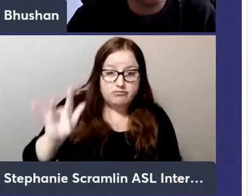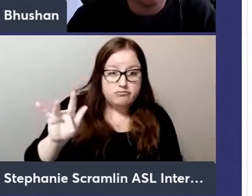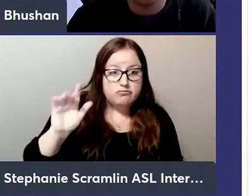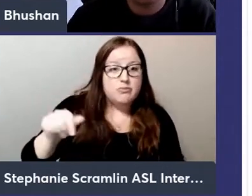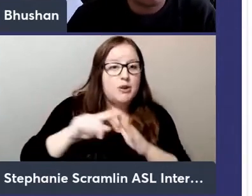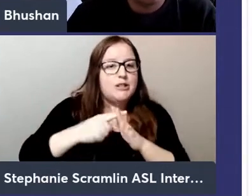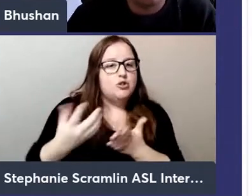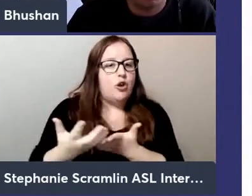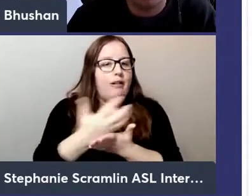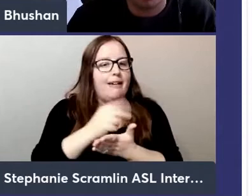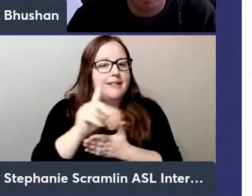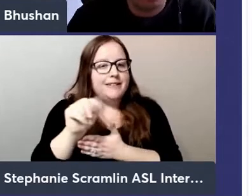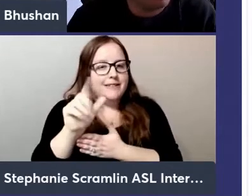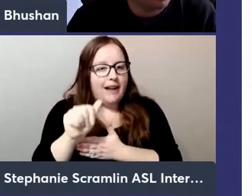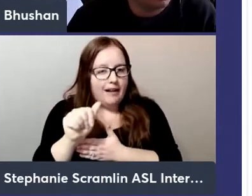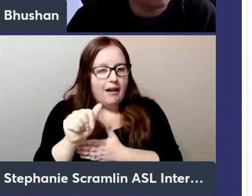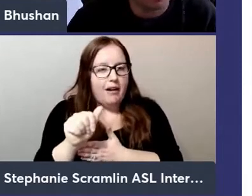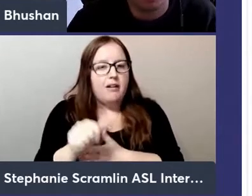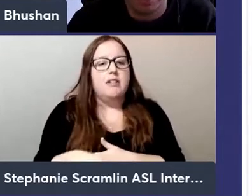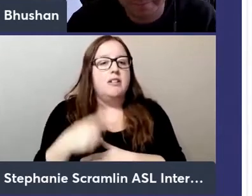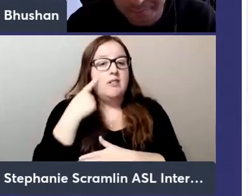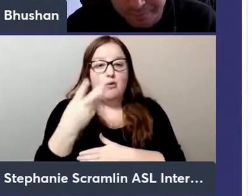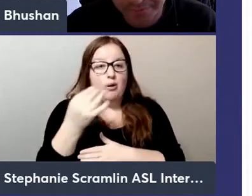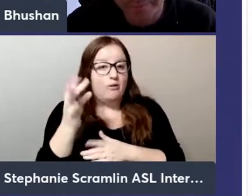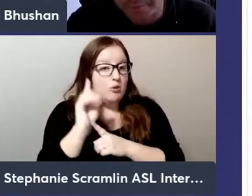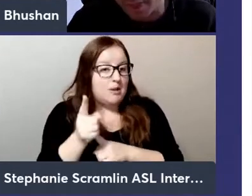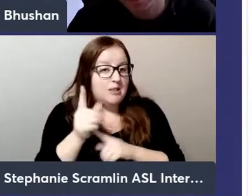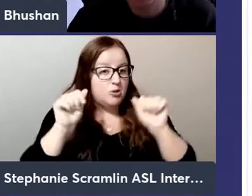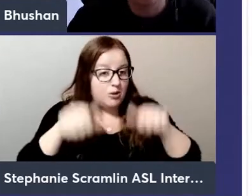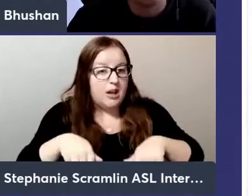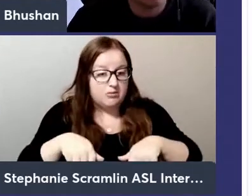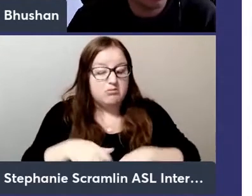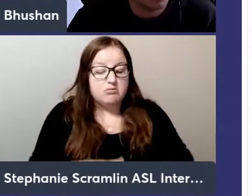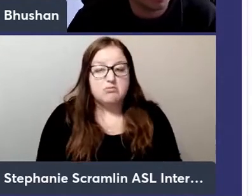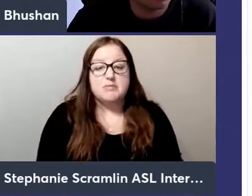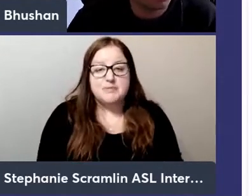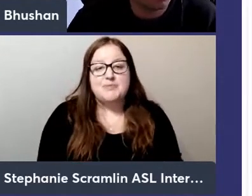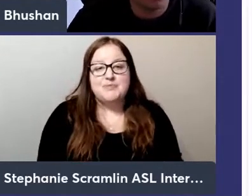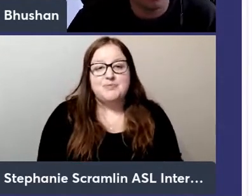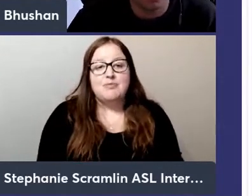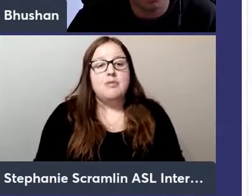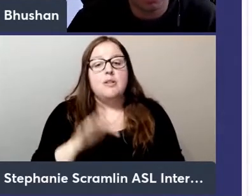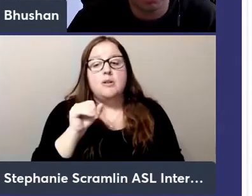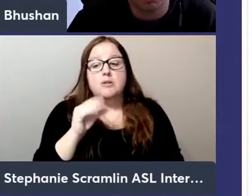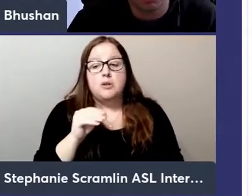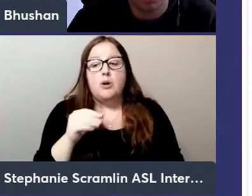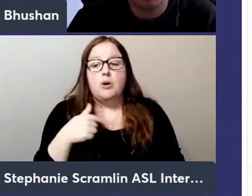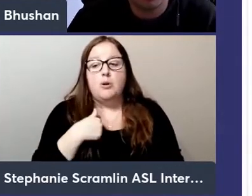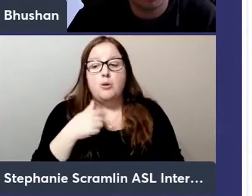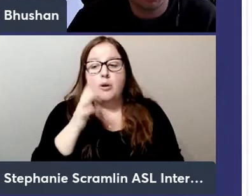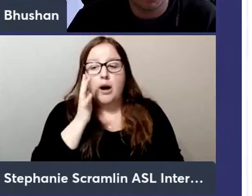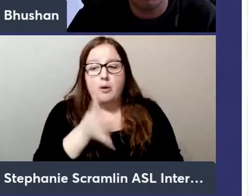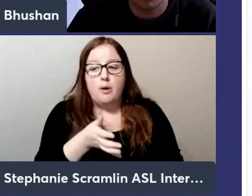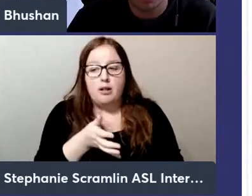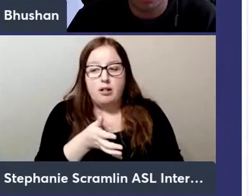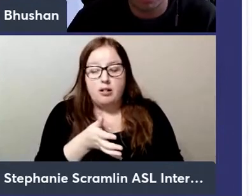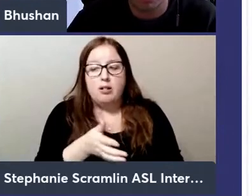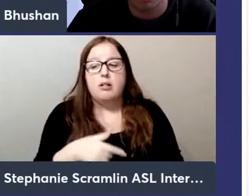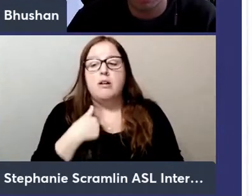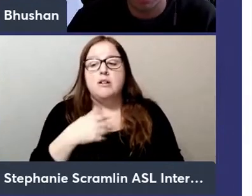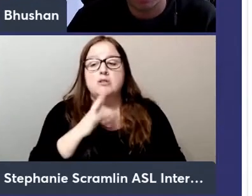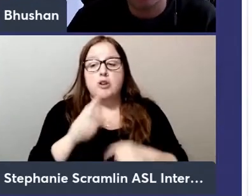collecting data within a span of a few minutes, actually. So I'm going to go over the CloudFormation